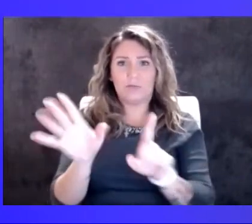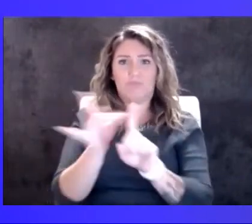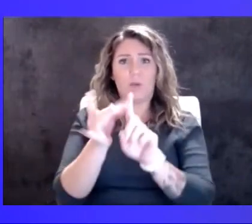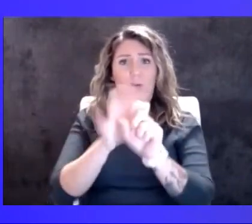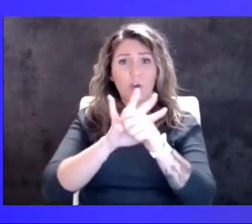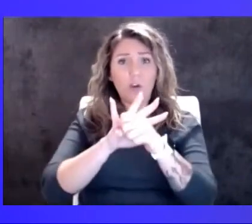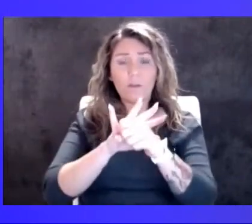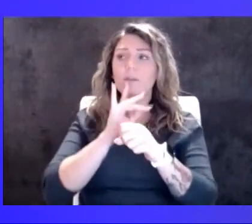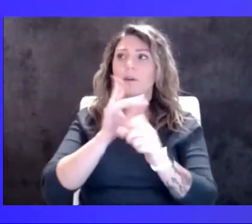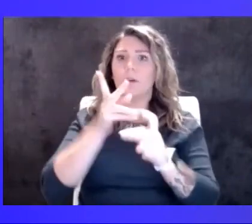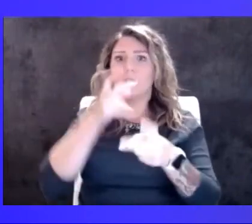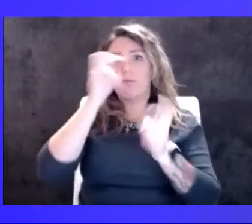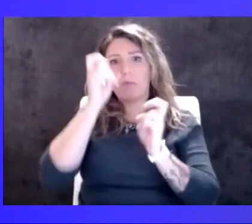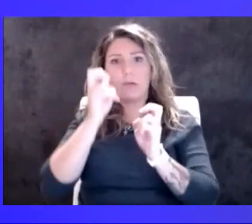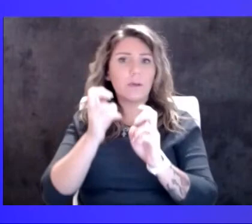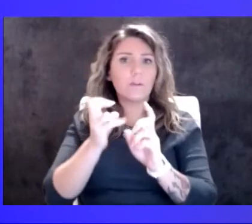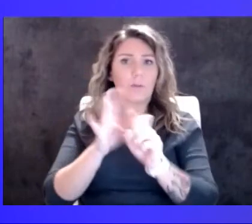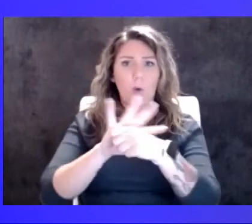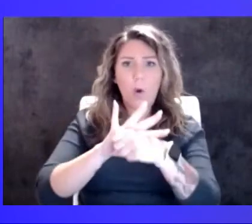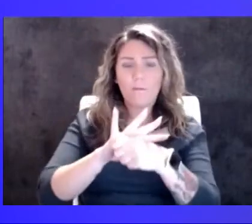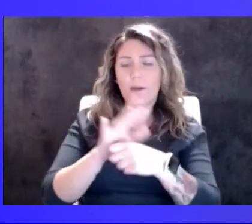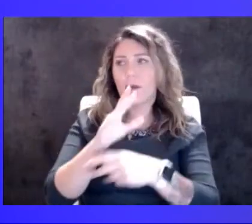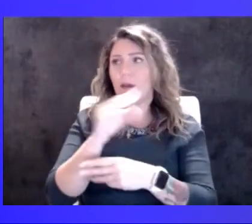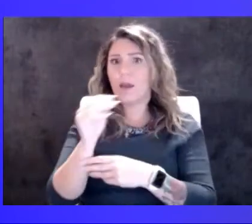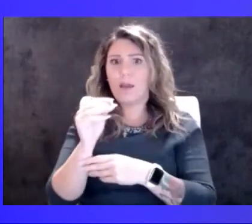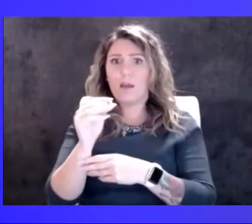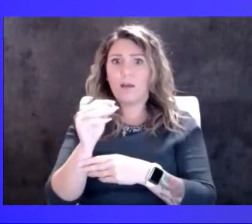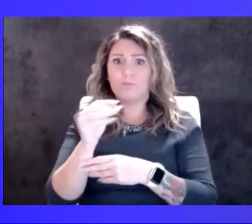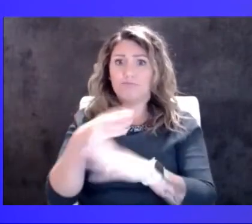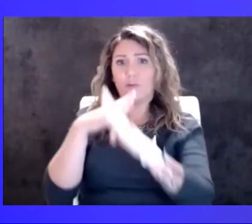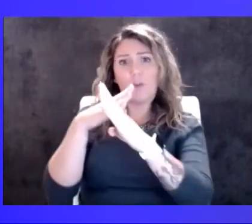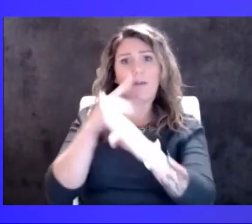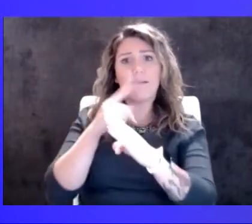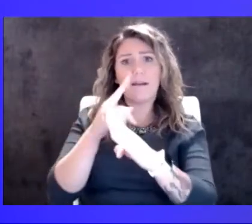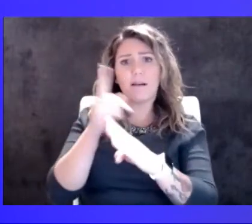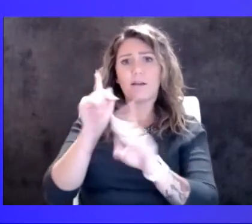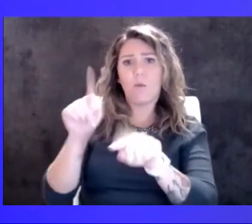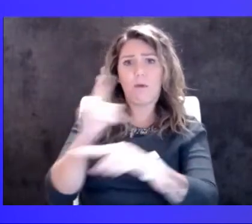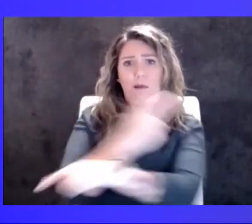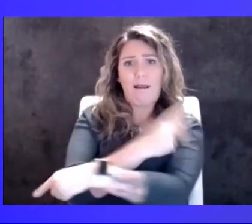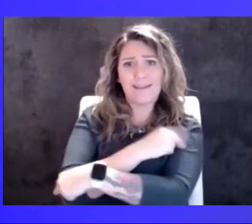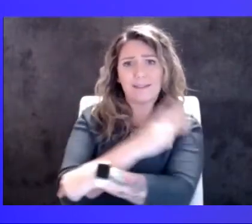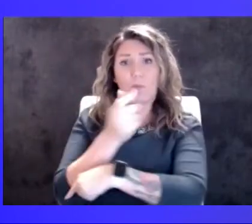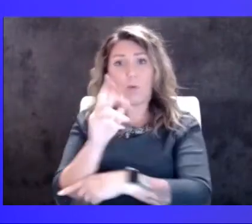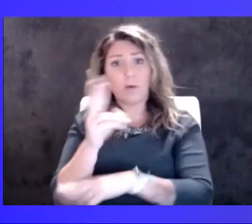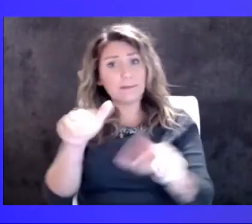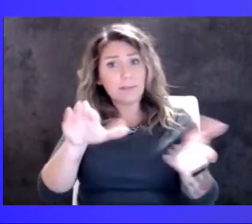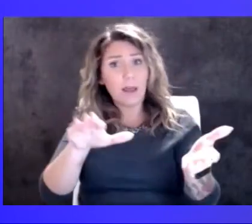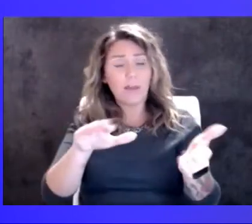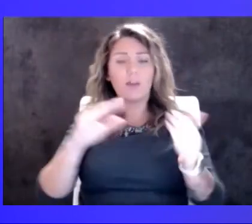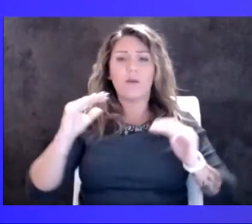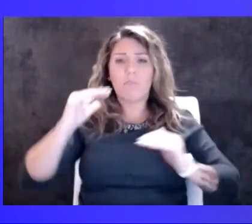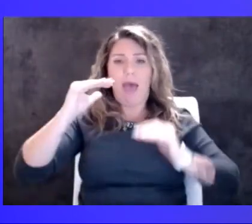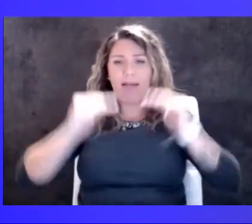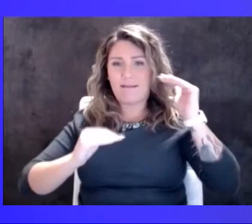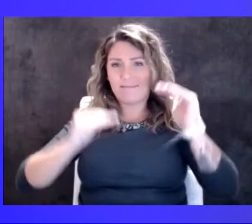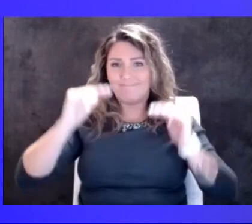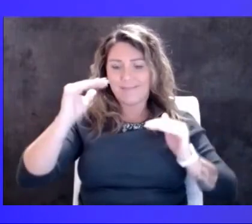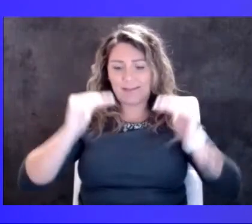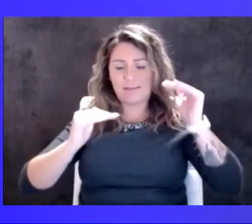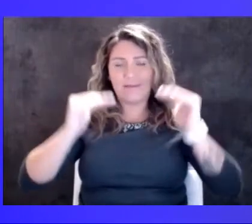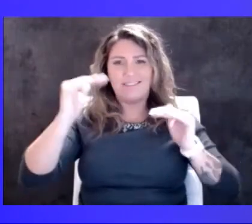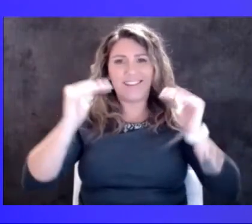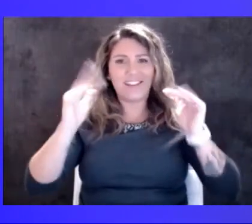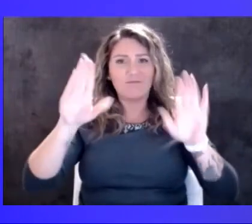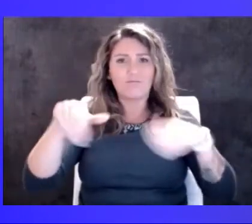COVID, certainly being hospitalized or dying from COVID. And so, there's a balance between providing an